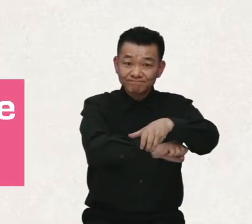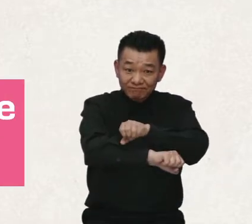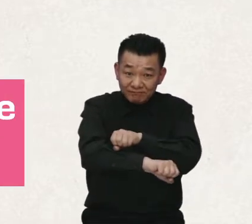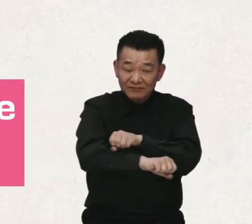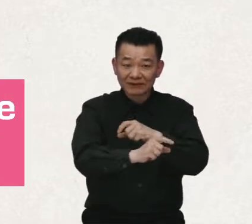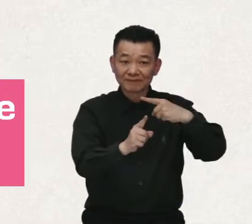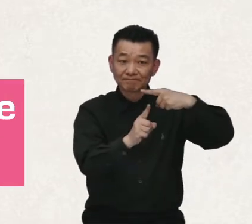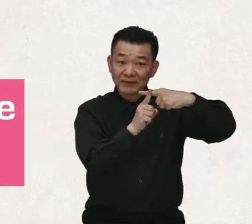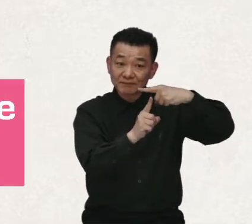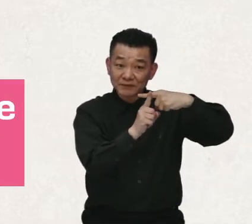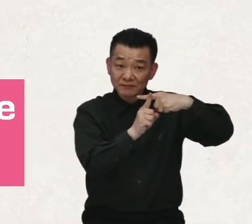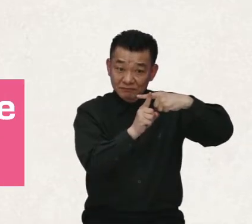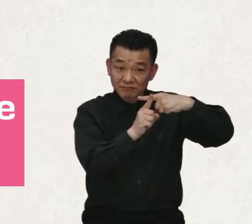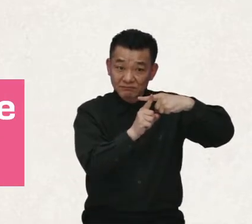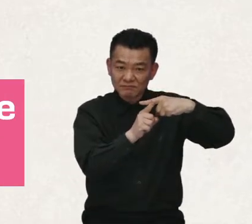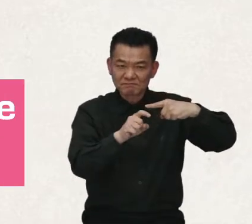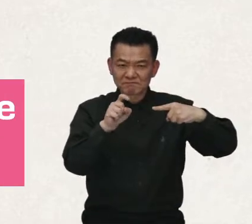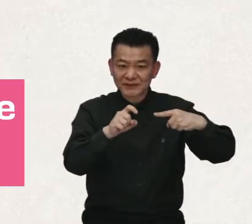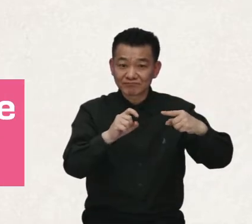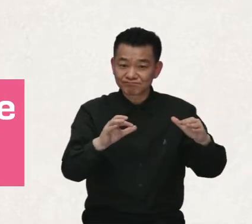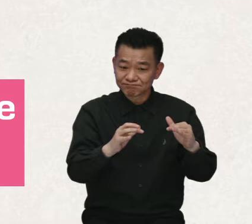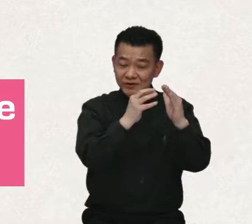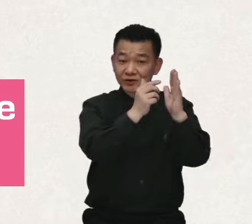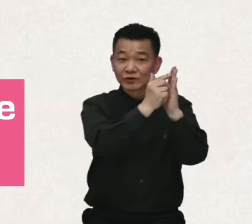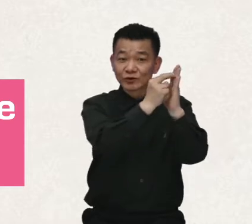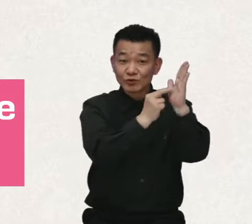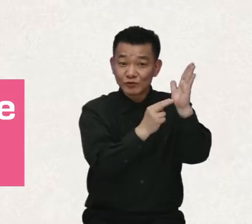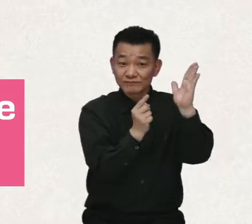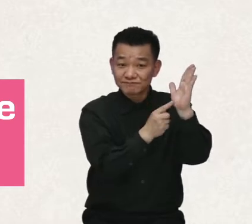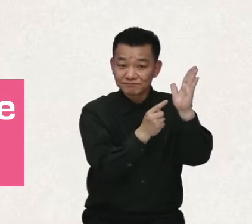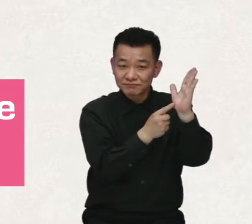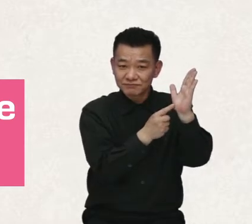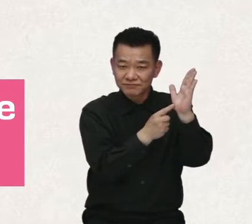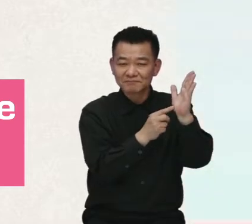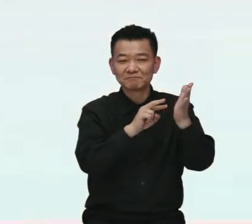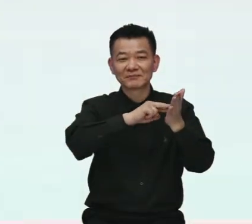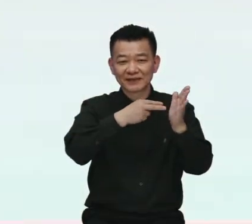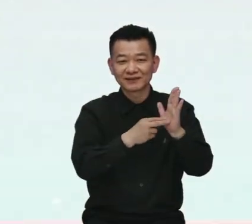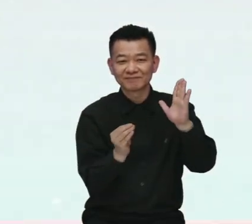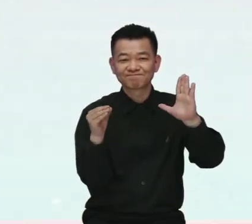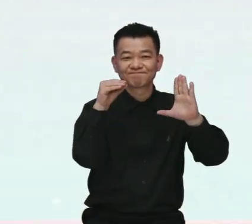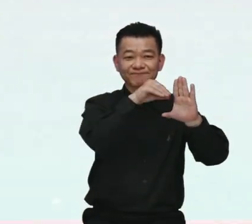and positive measures must be defined with specifying regulations.